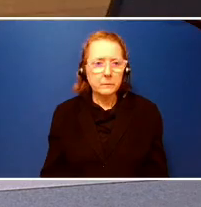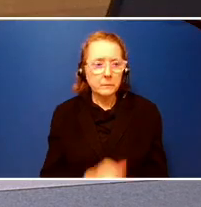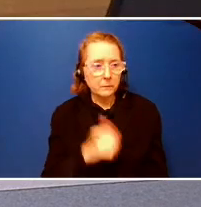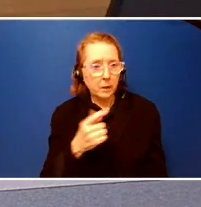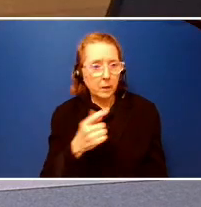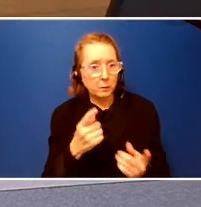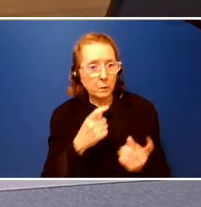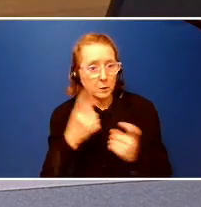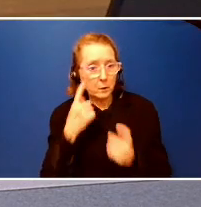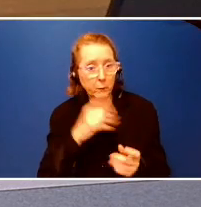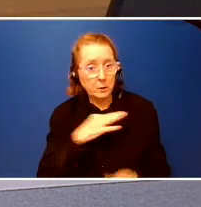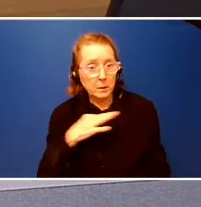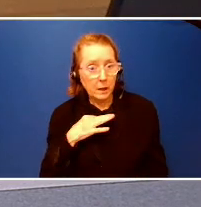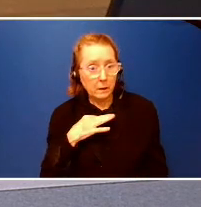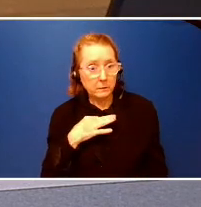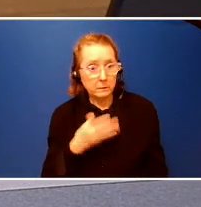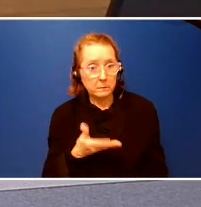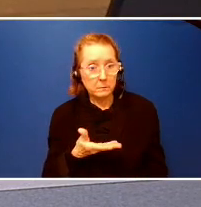staff?